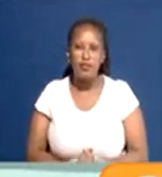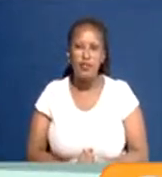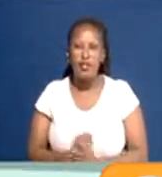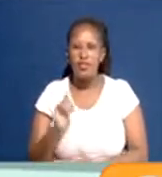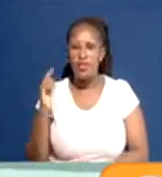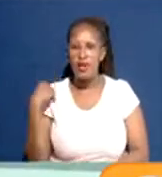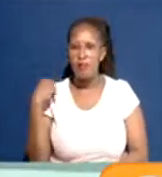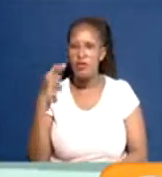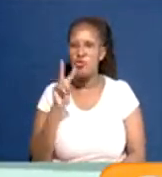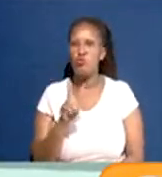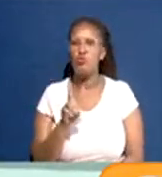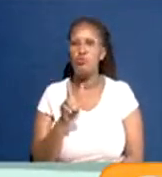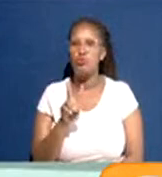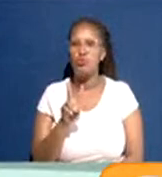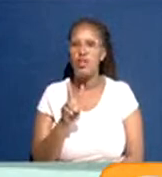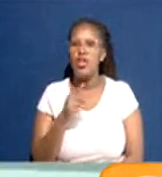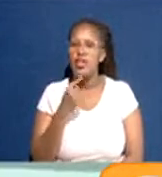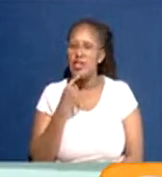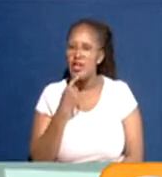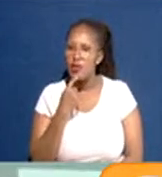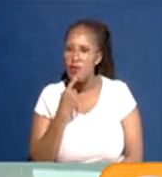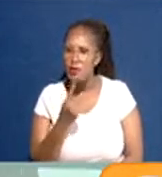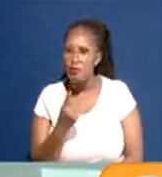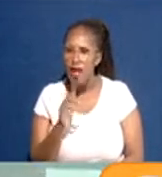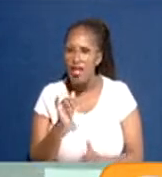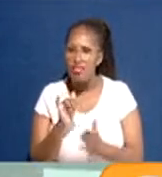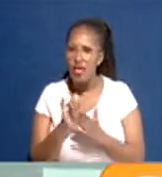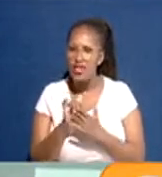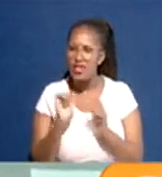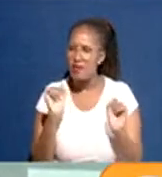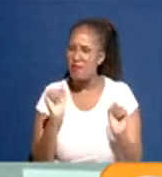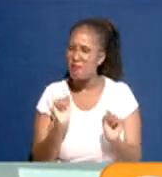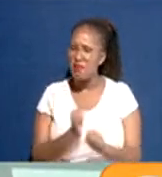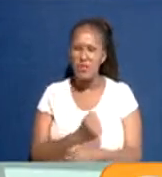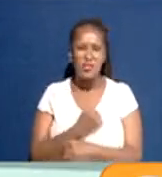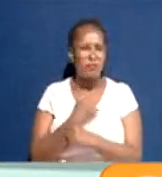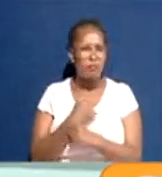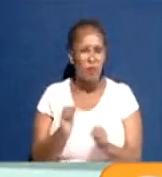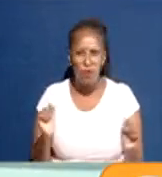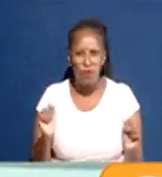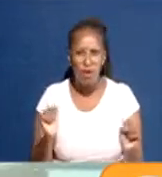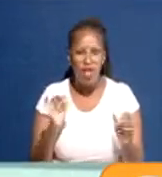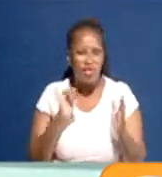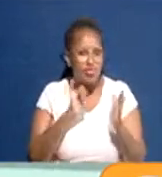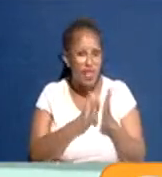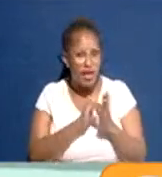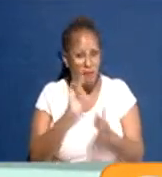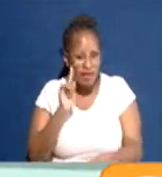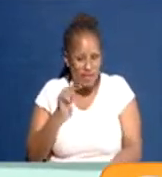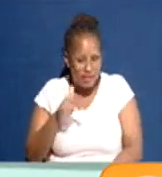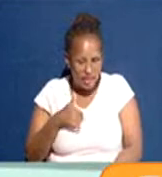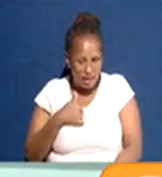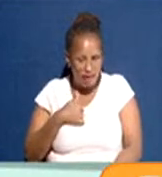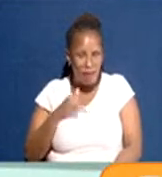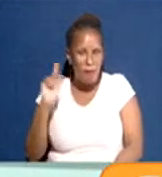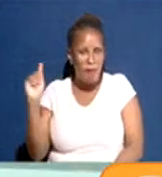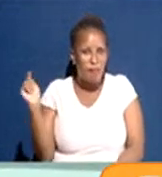la pili, niliwaambia haiwezekani kwamba mimi rais